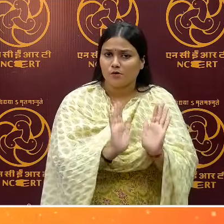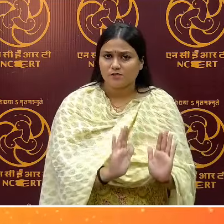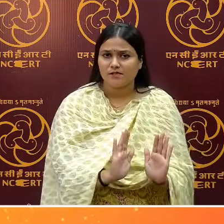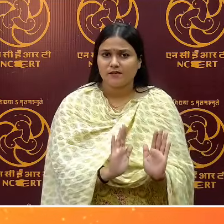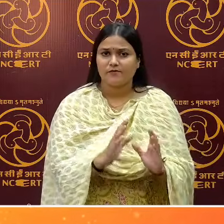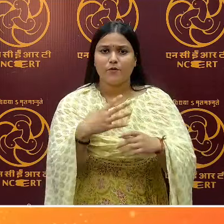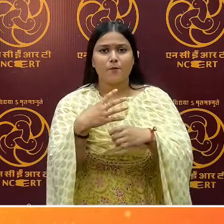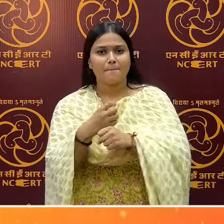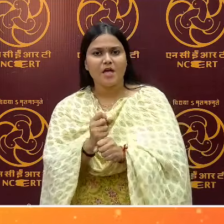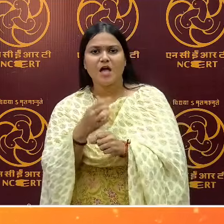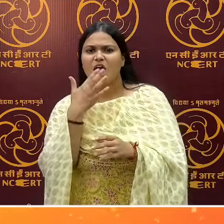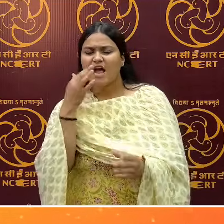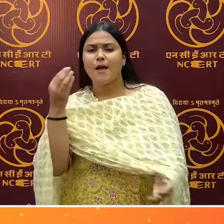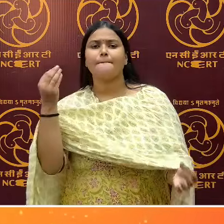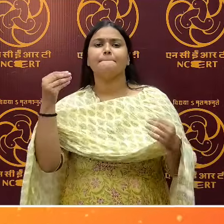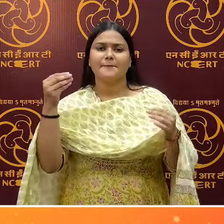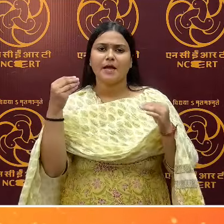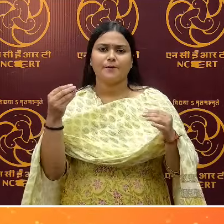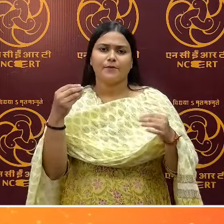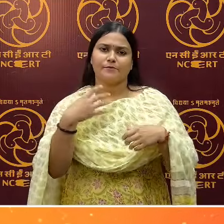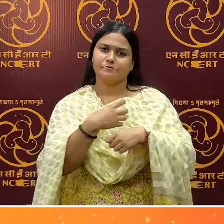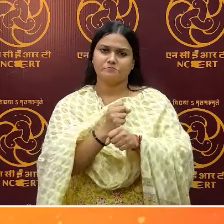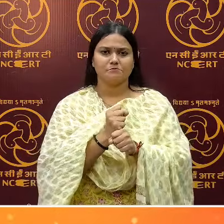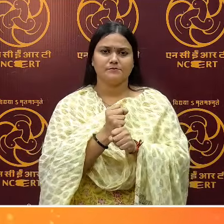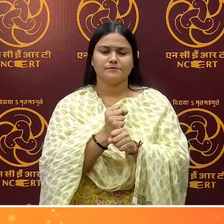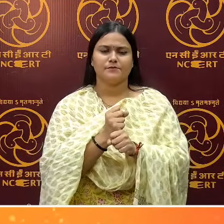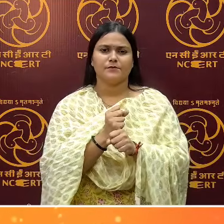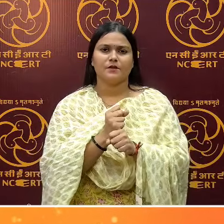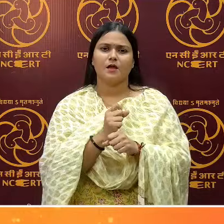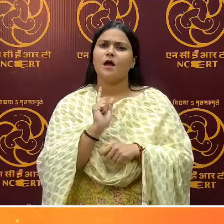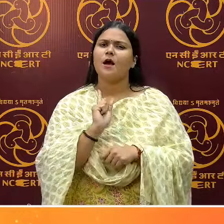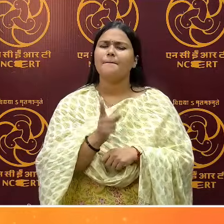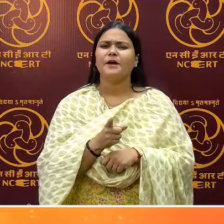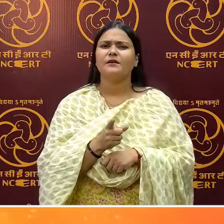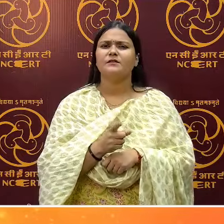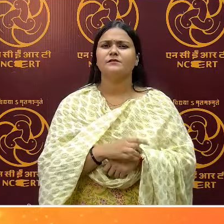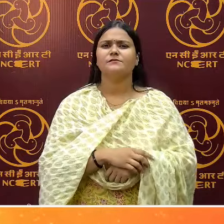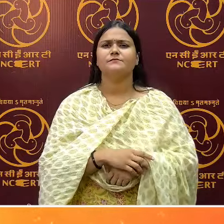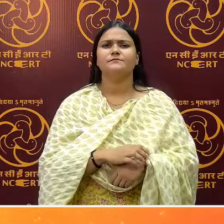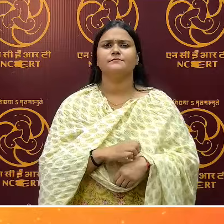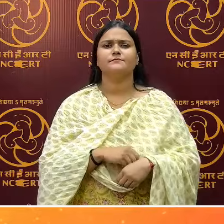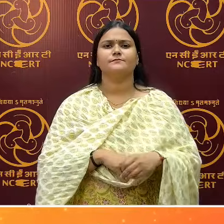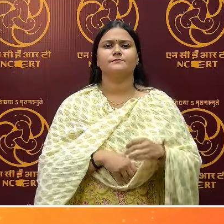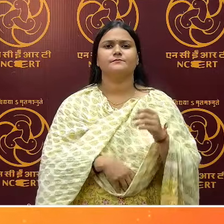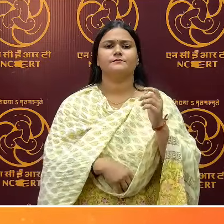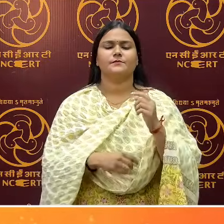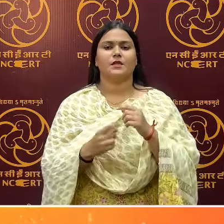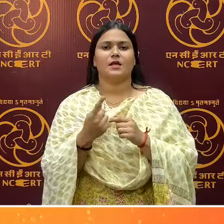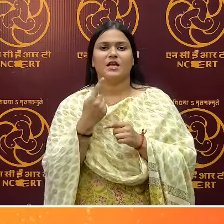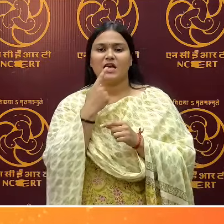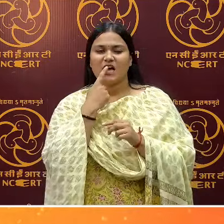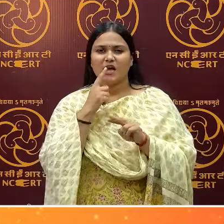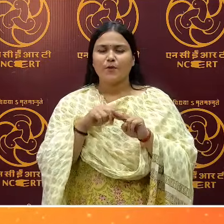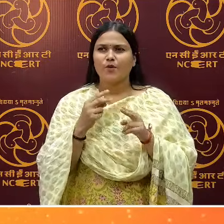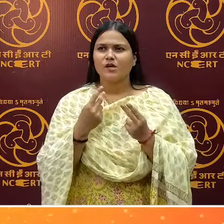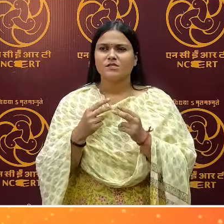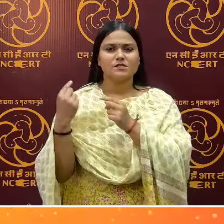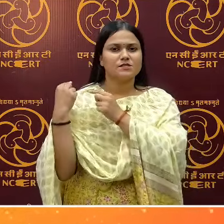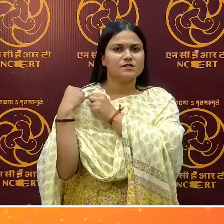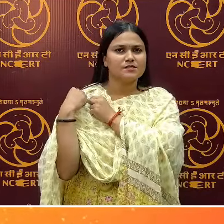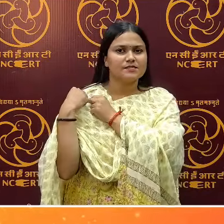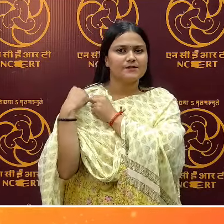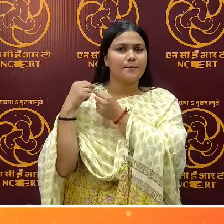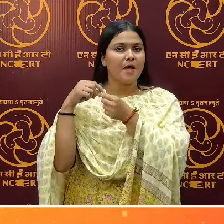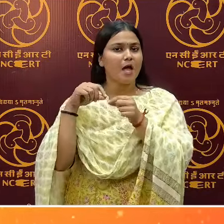made the paper boats. Paper is very light. But ma'am, as a thing like a safety pin. Safety pin is such a